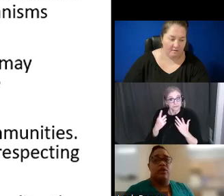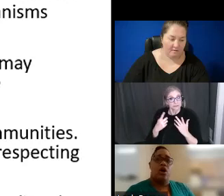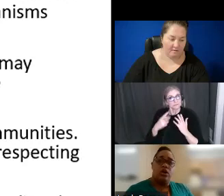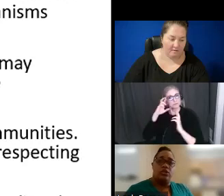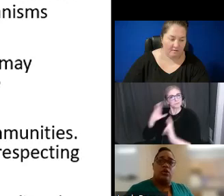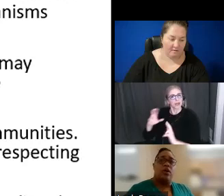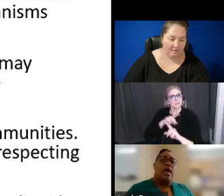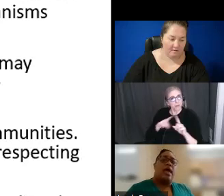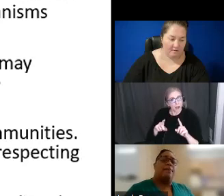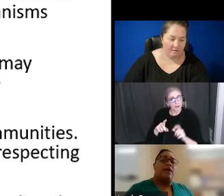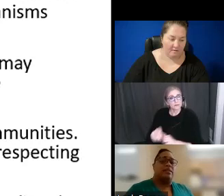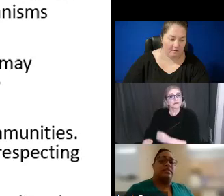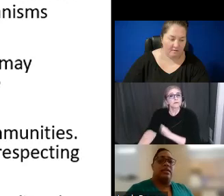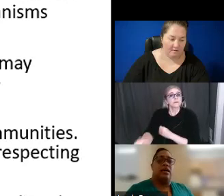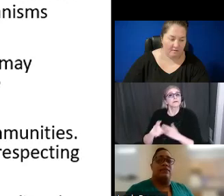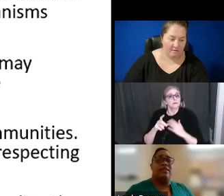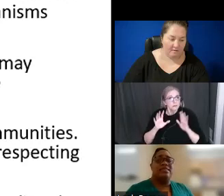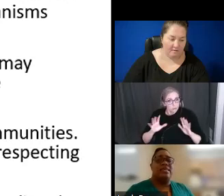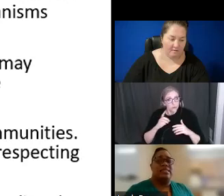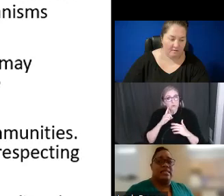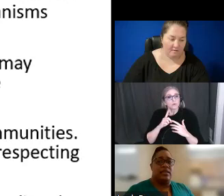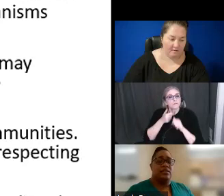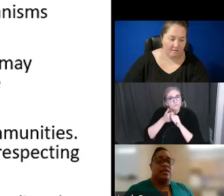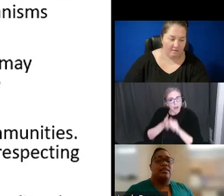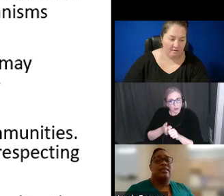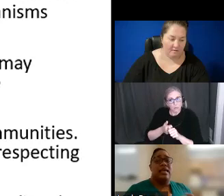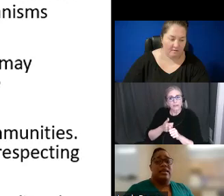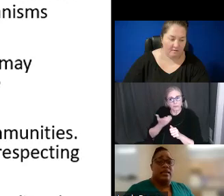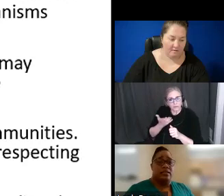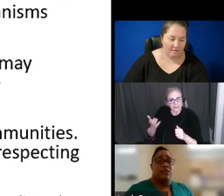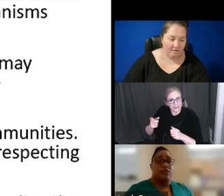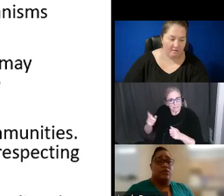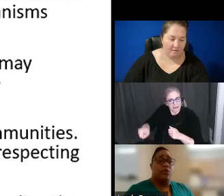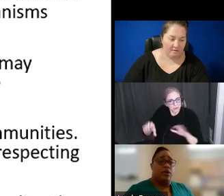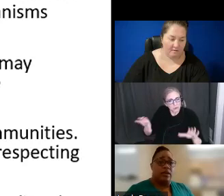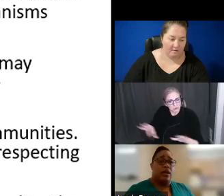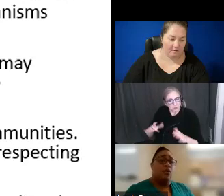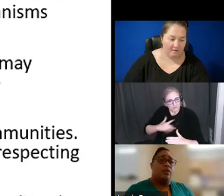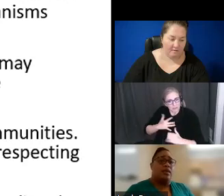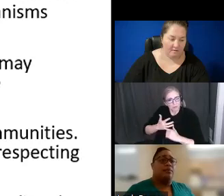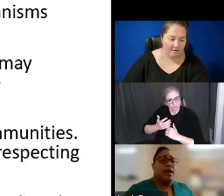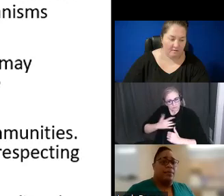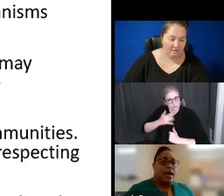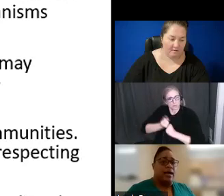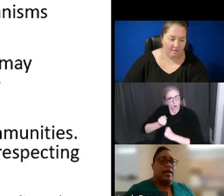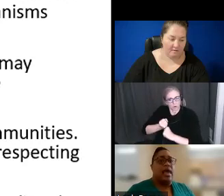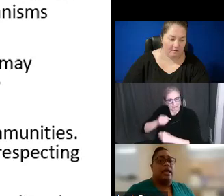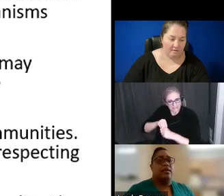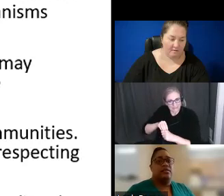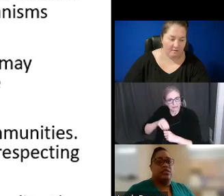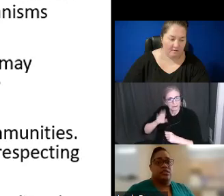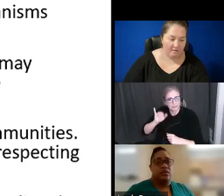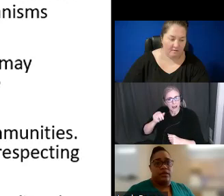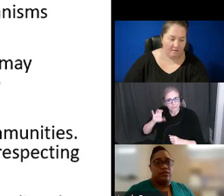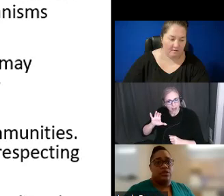respect, but also a practicing of the necessity that they need to feel supported within BIPOC